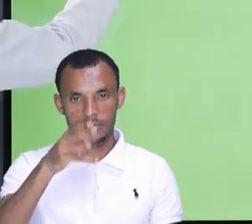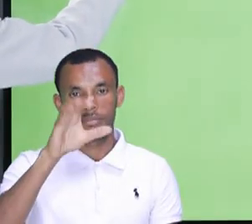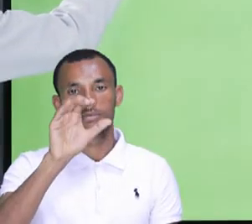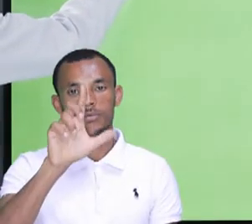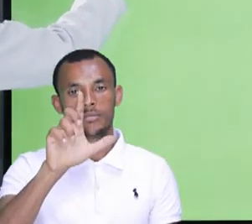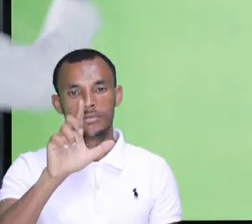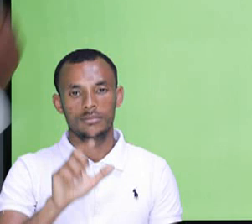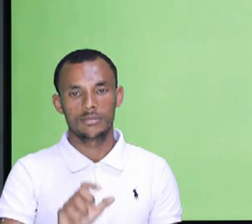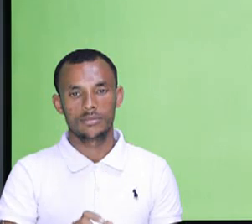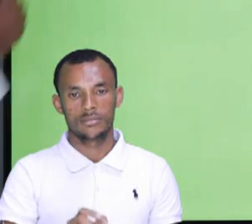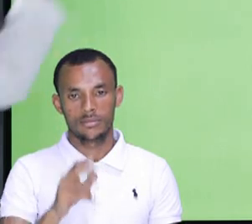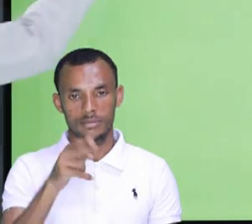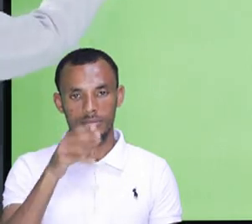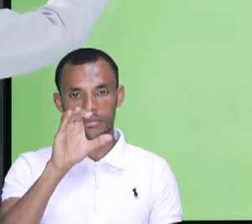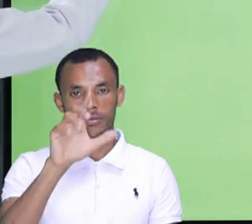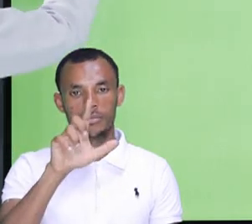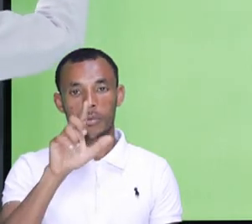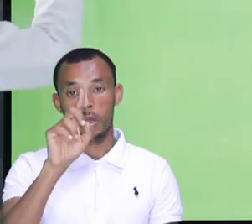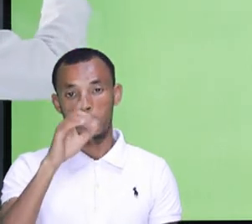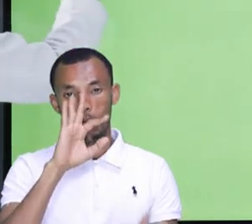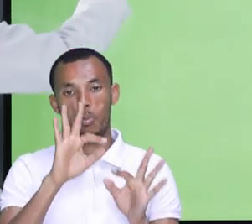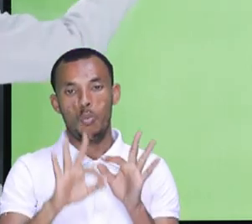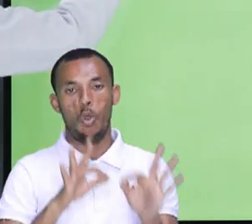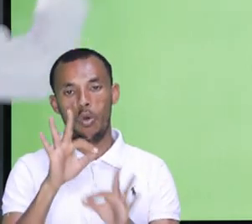HCl. HCl is one molecule.